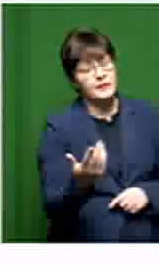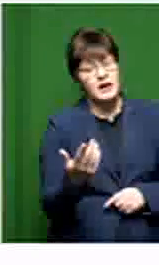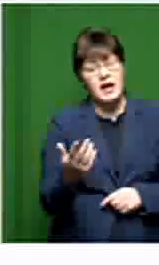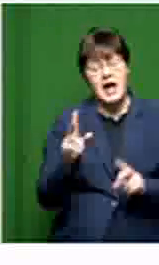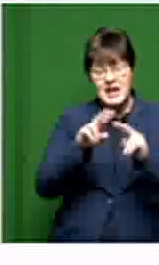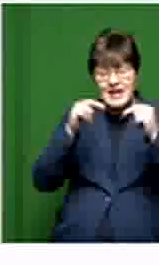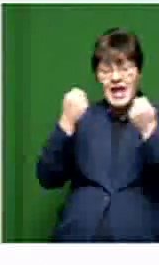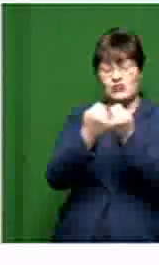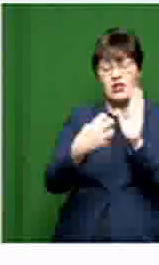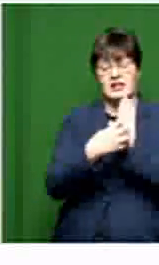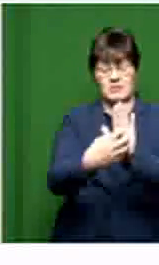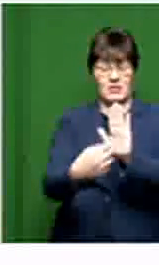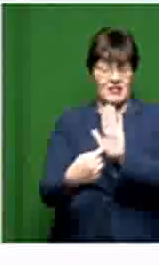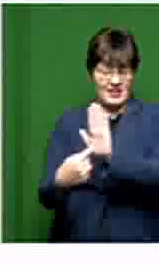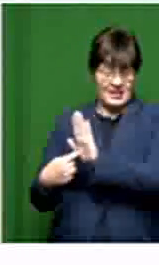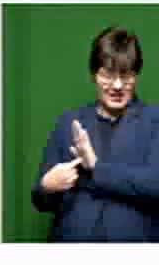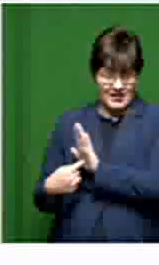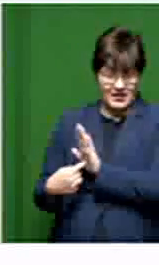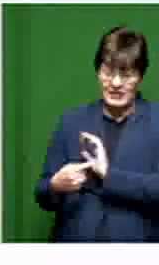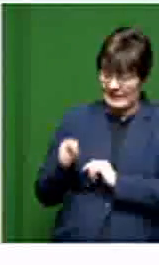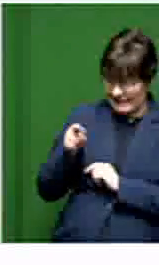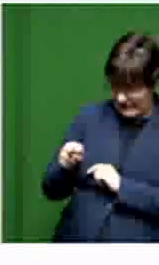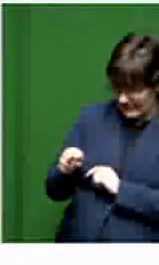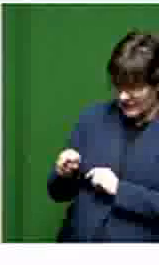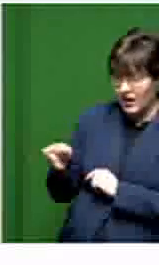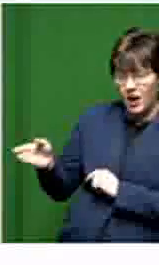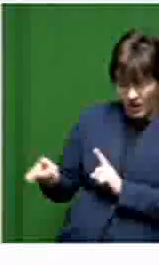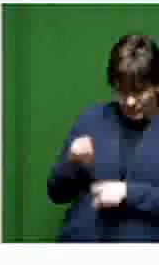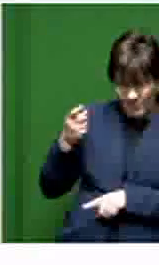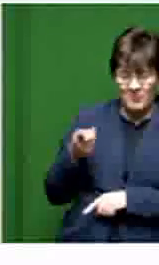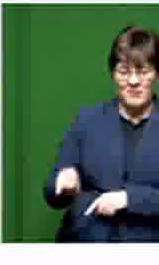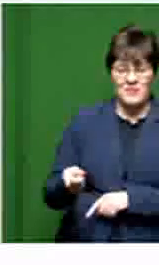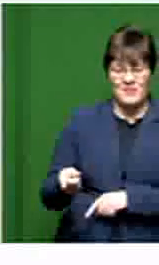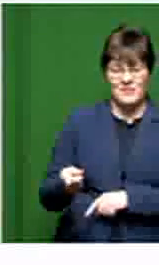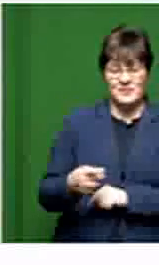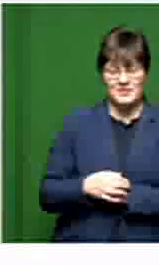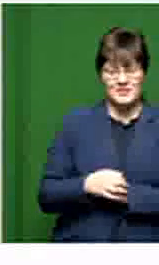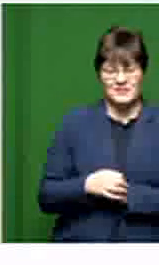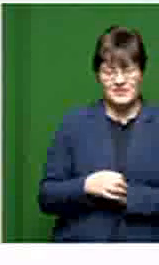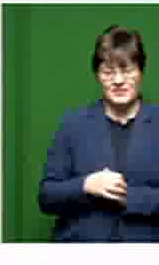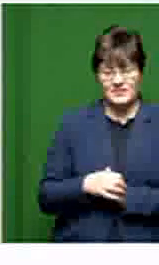national symbols, you will see that, in fact, that piece comes from an